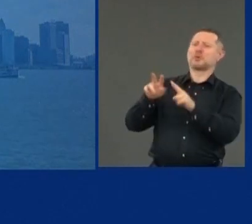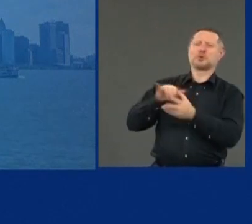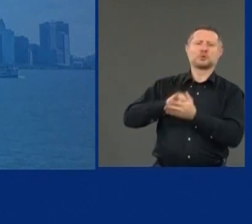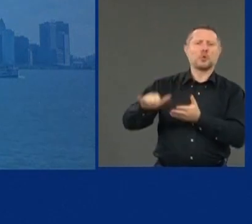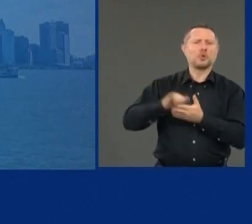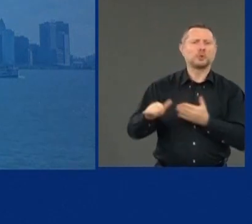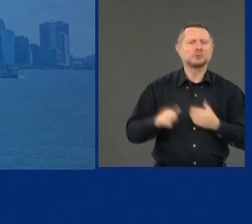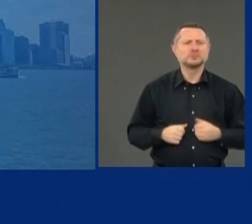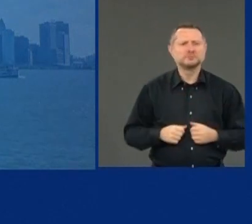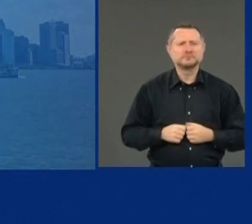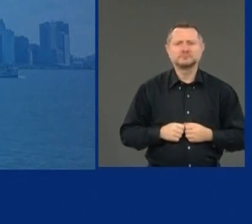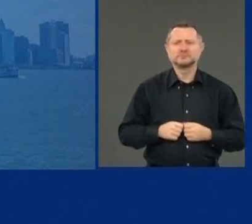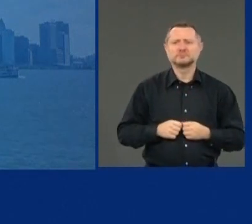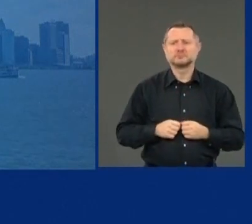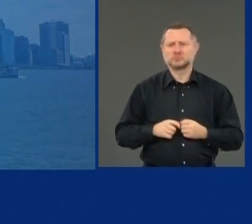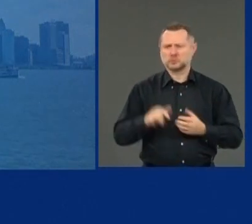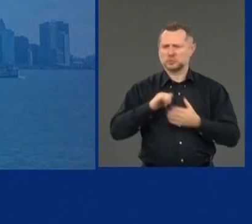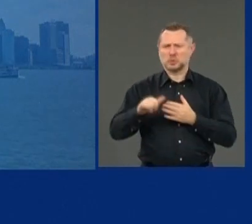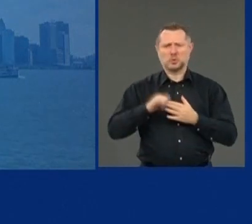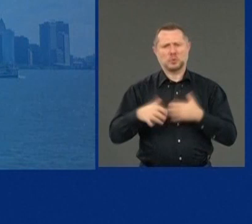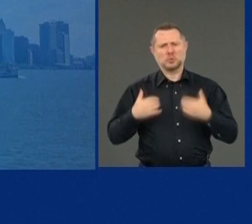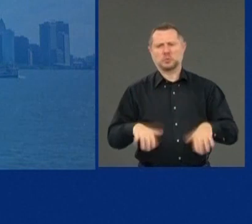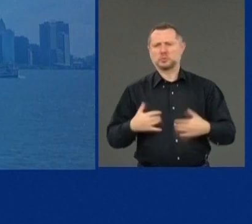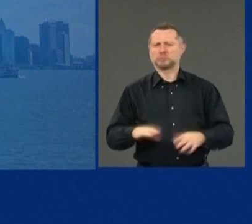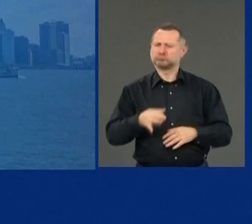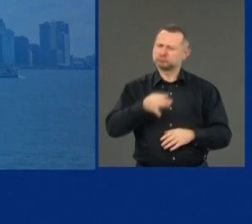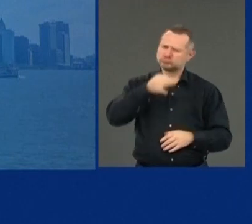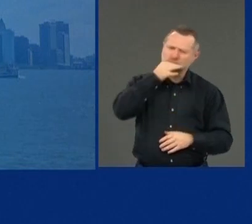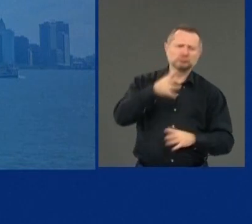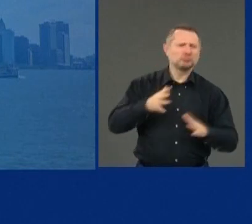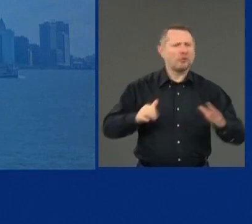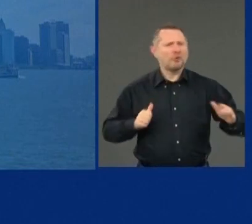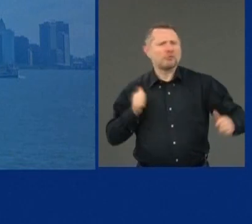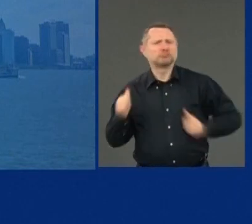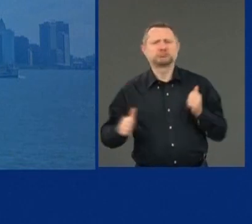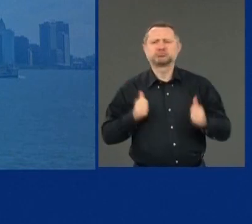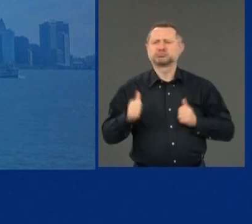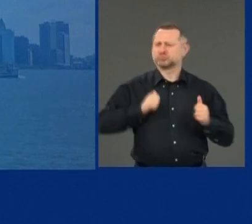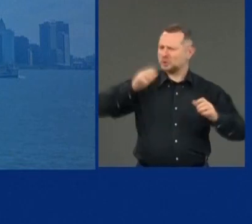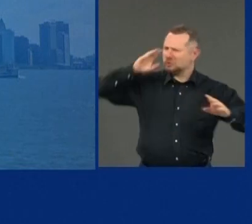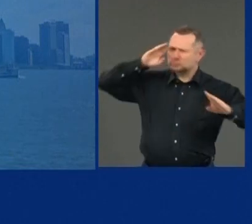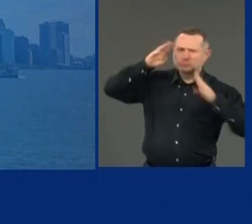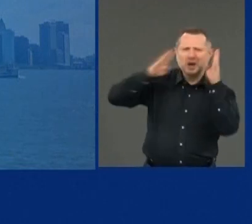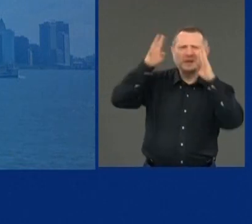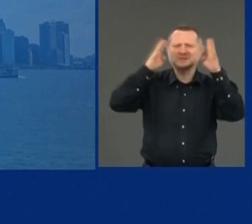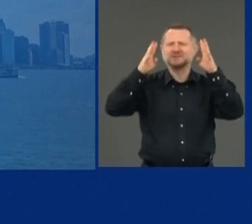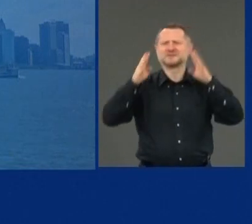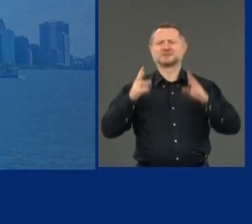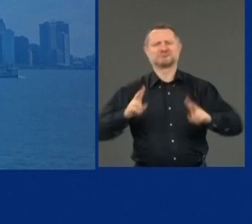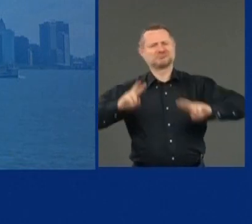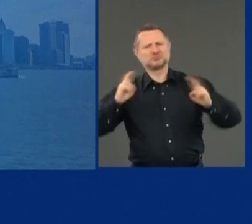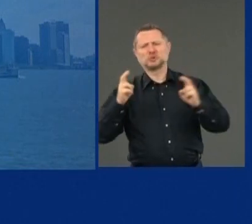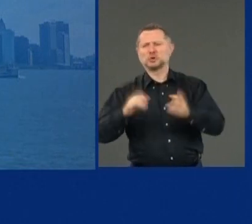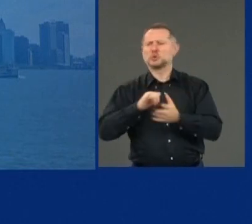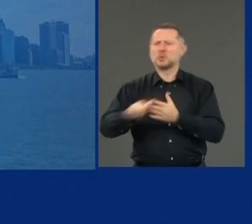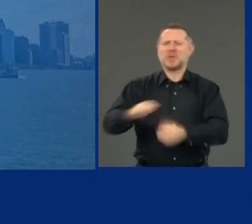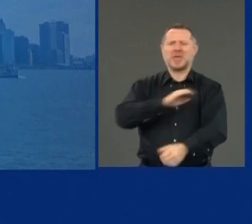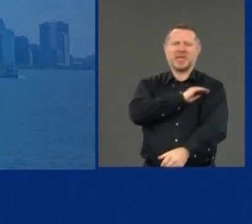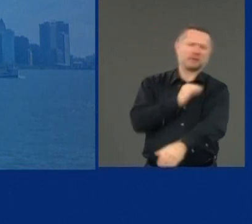was bold and was creative. They talk about the New York energy, the New York